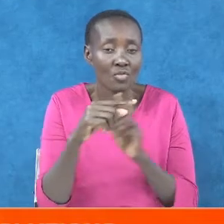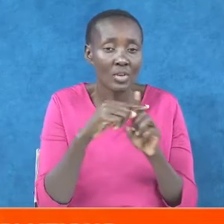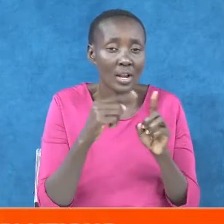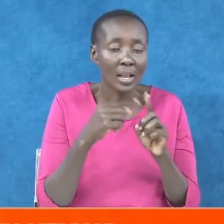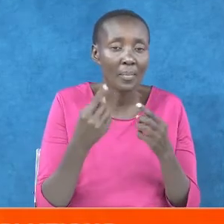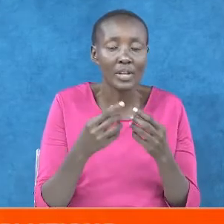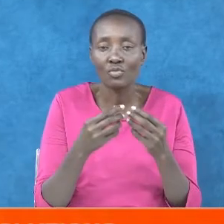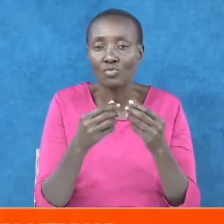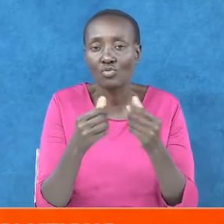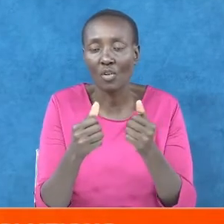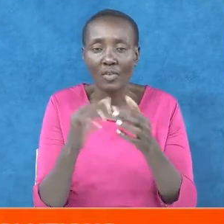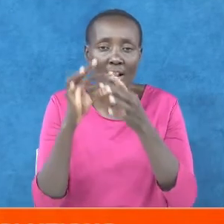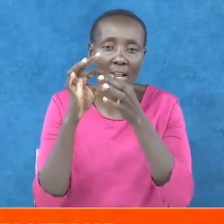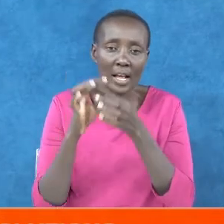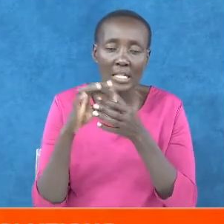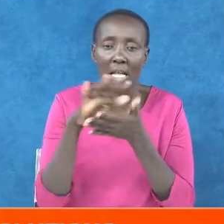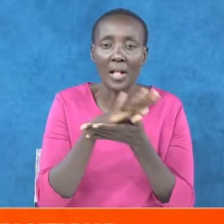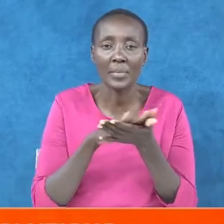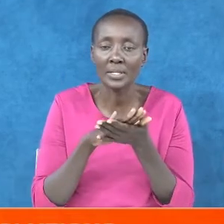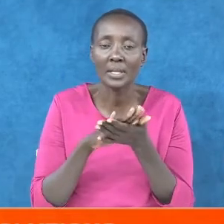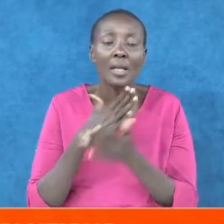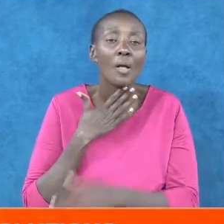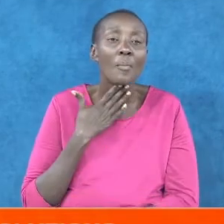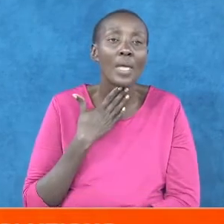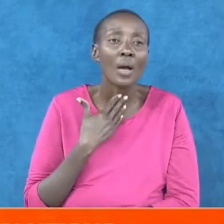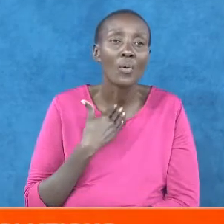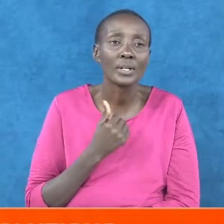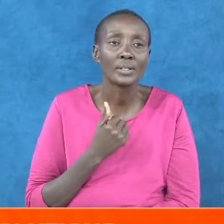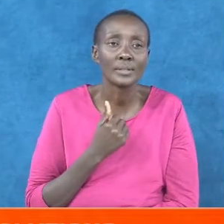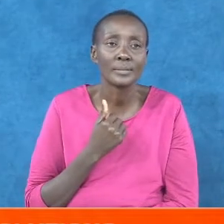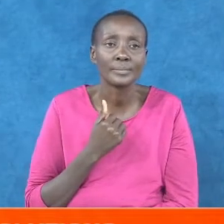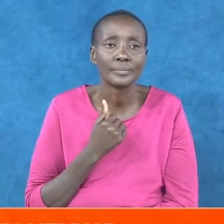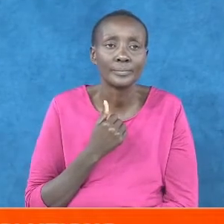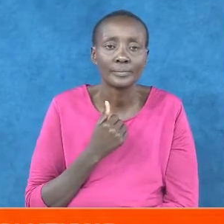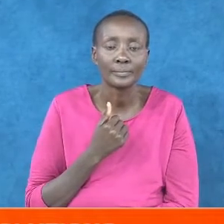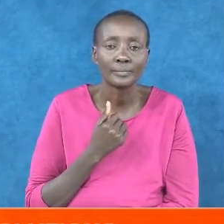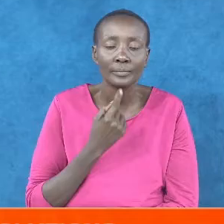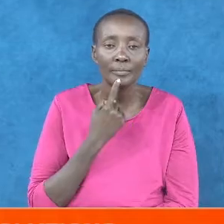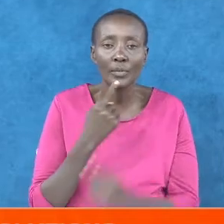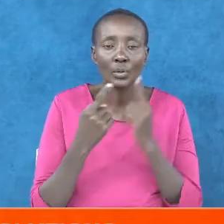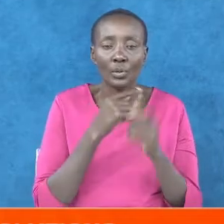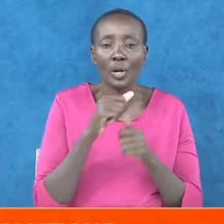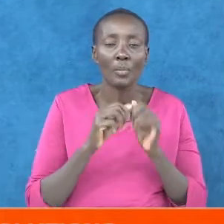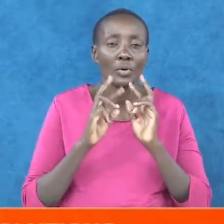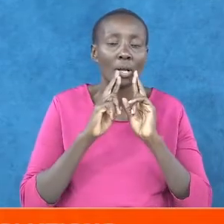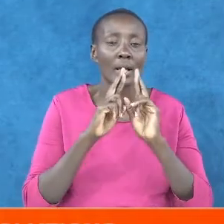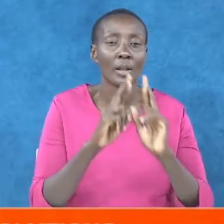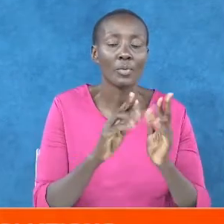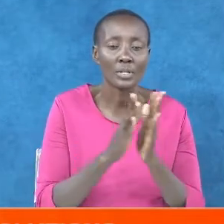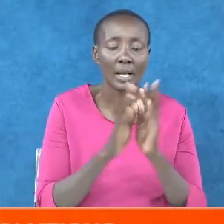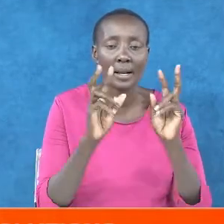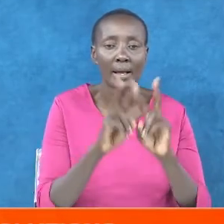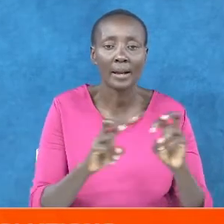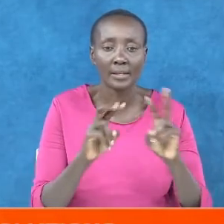is settled culturally? I would like to address a report and a study that has been done